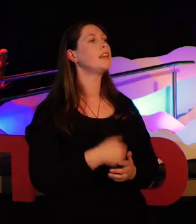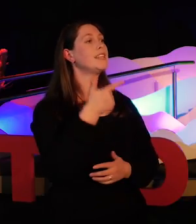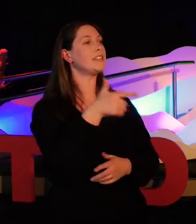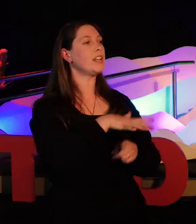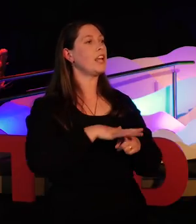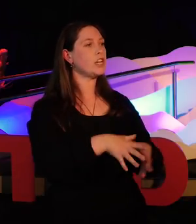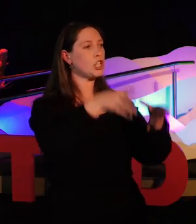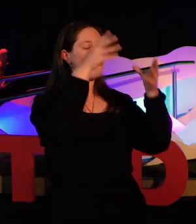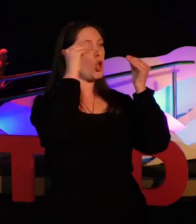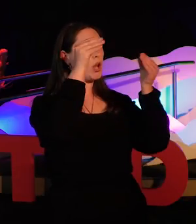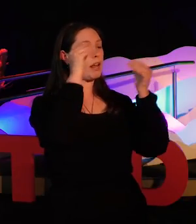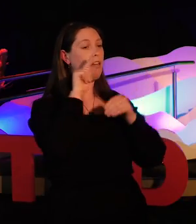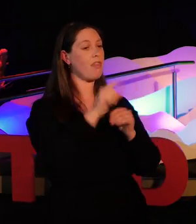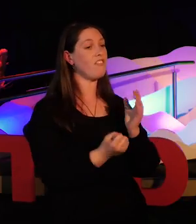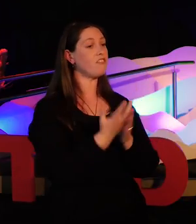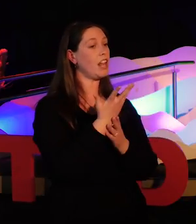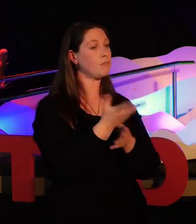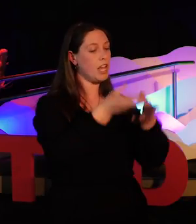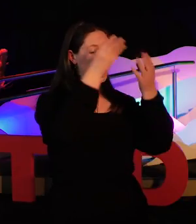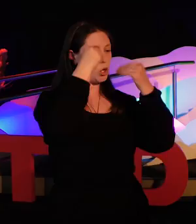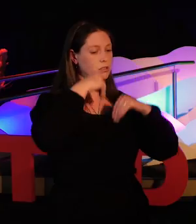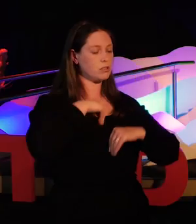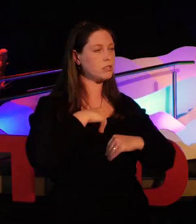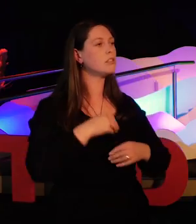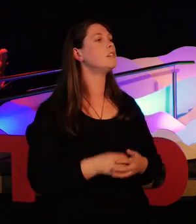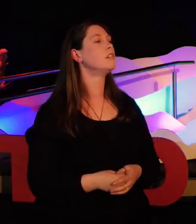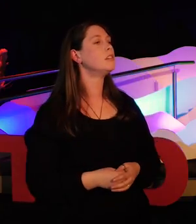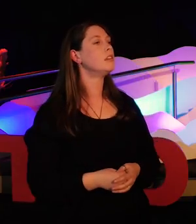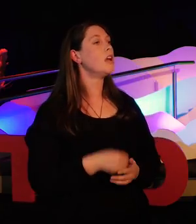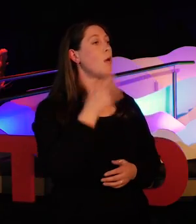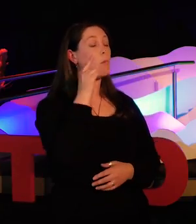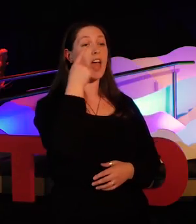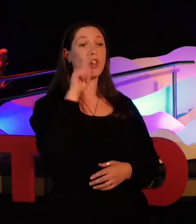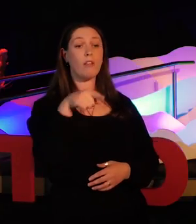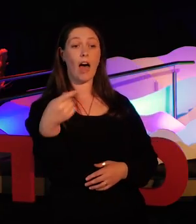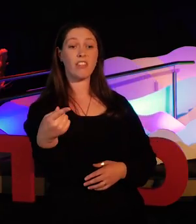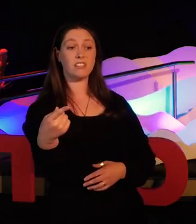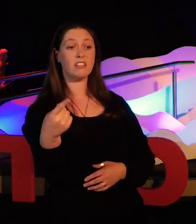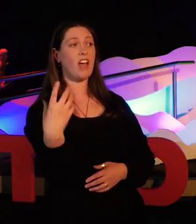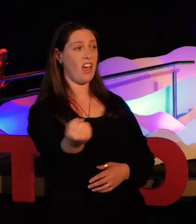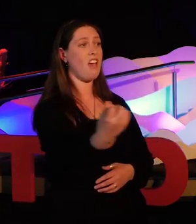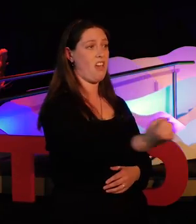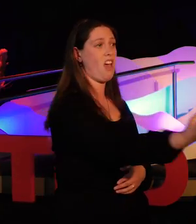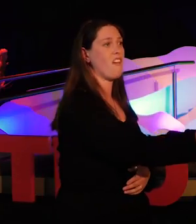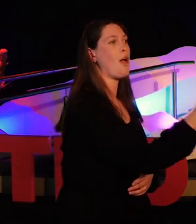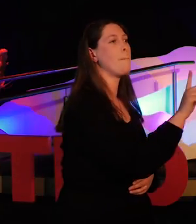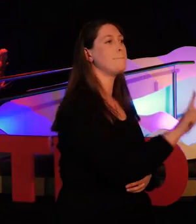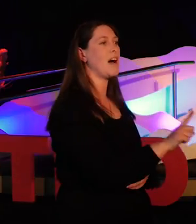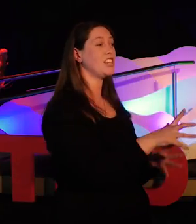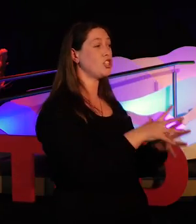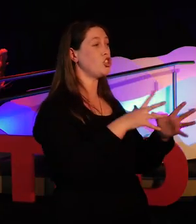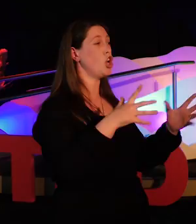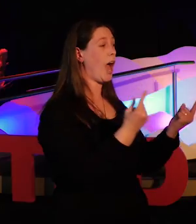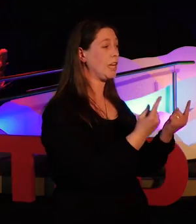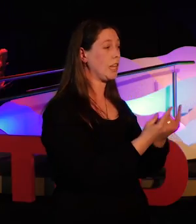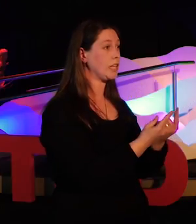areas that they have developed and learned. And when we look at the others, they're there as well. There's just giant stuff